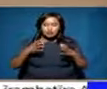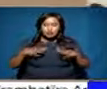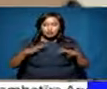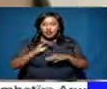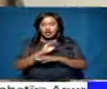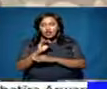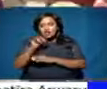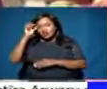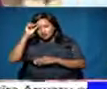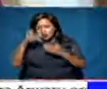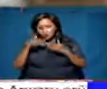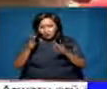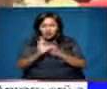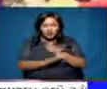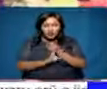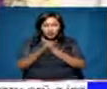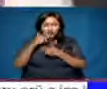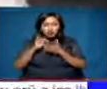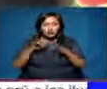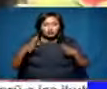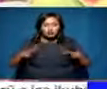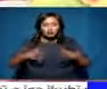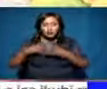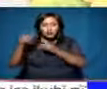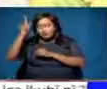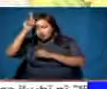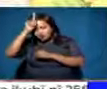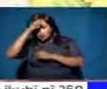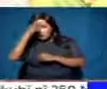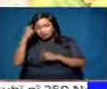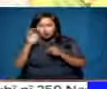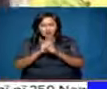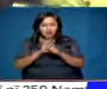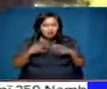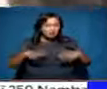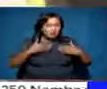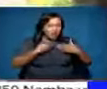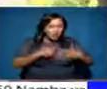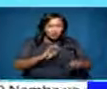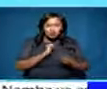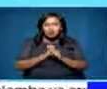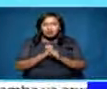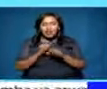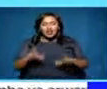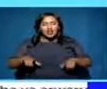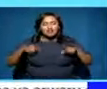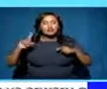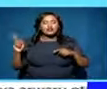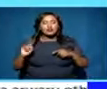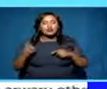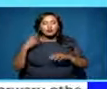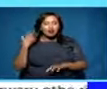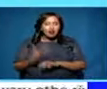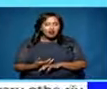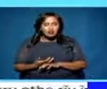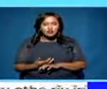fururi. Ni guaduma ote guthishagi ni kuona igene matete mawera na muturire wa tauni ukamari tuhira. Opening is really